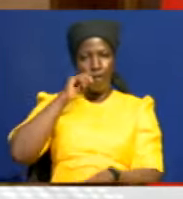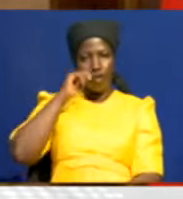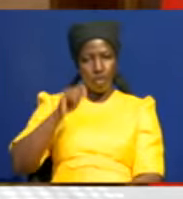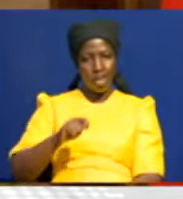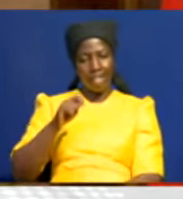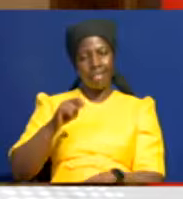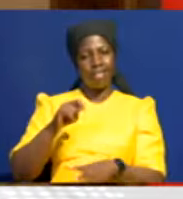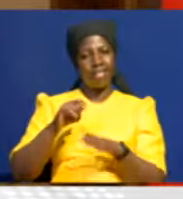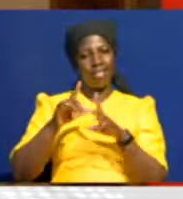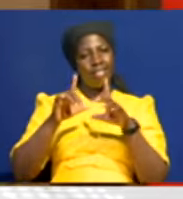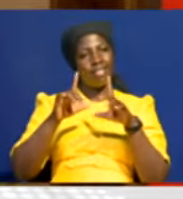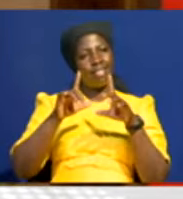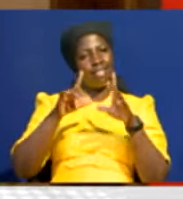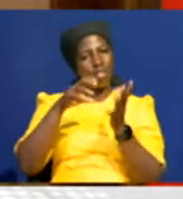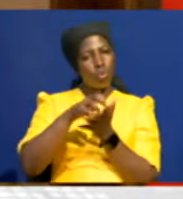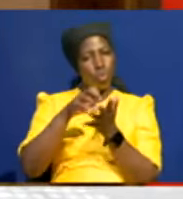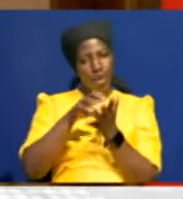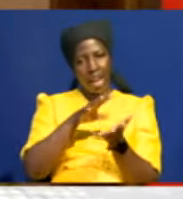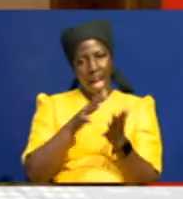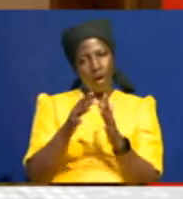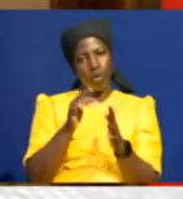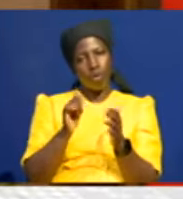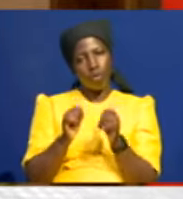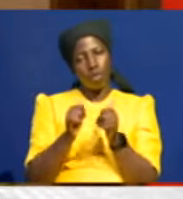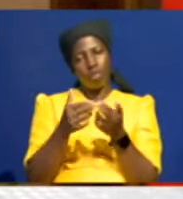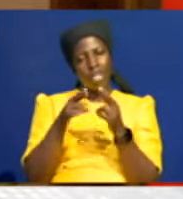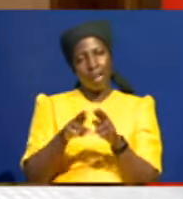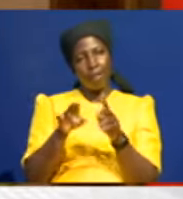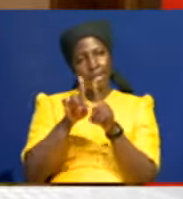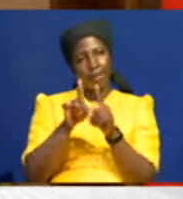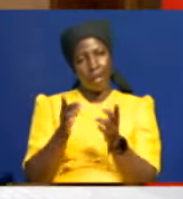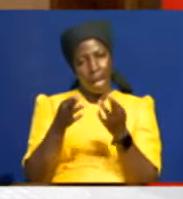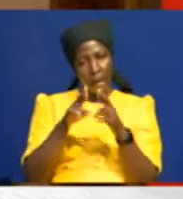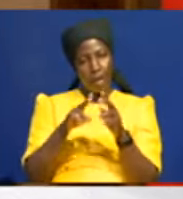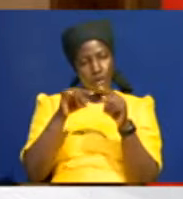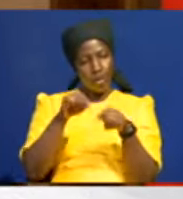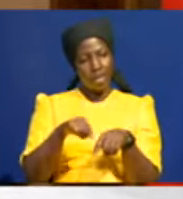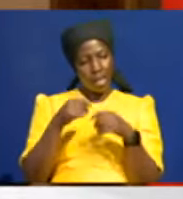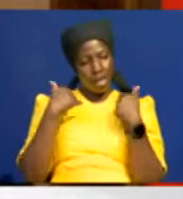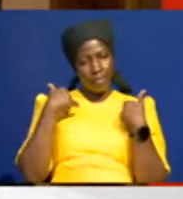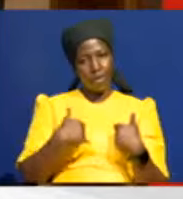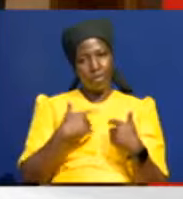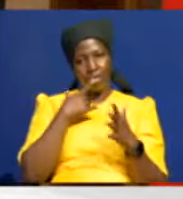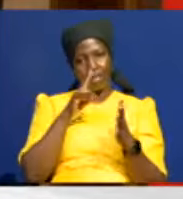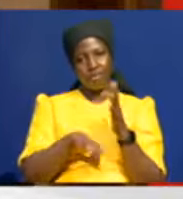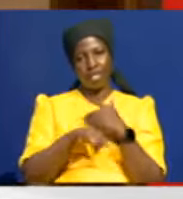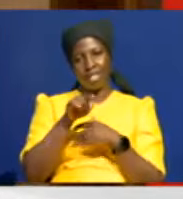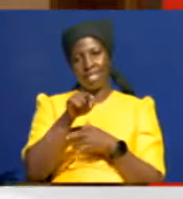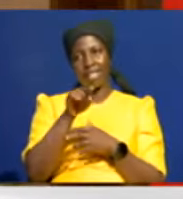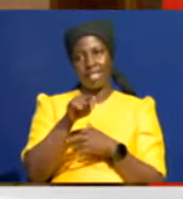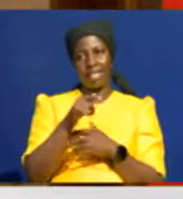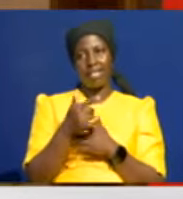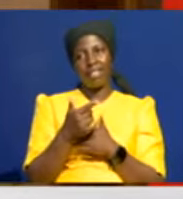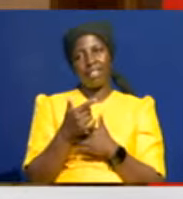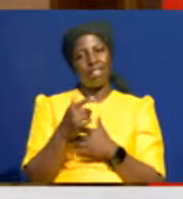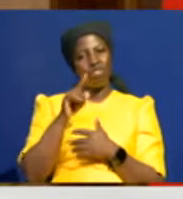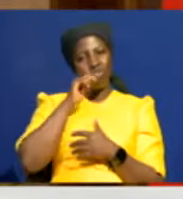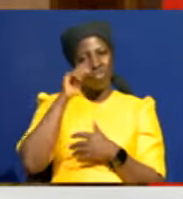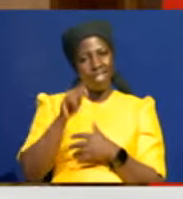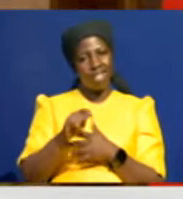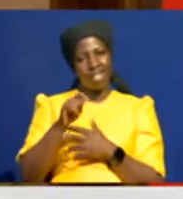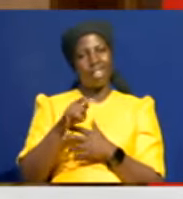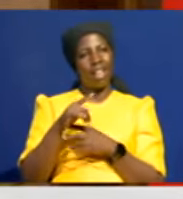of the situation is, which was happening and is still happening. I said that that was a totally unprovoked aggression. I said that Ukraine did not provoke